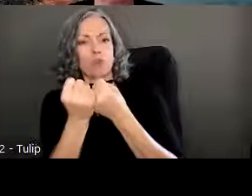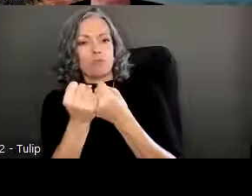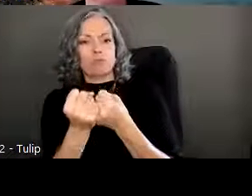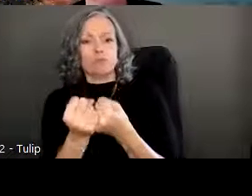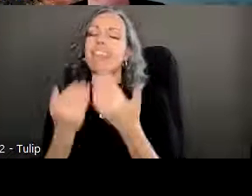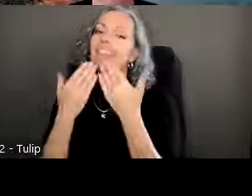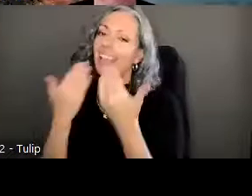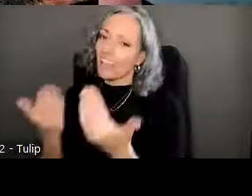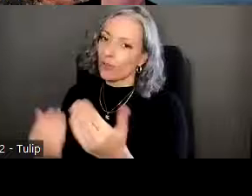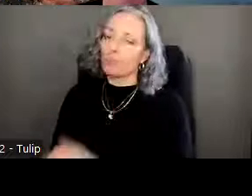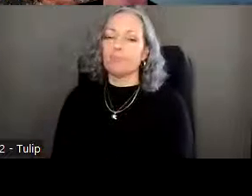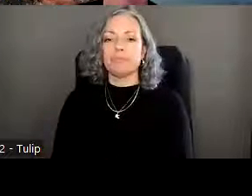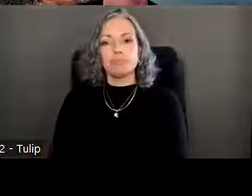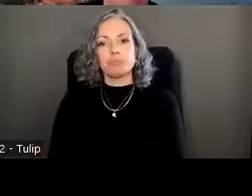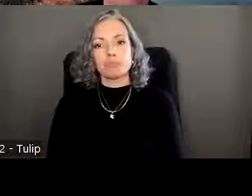much.